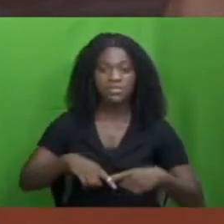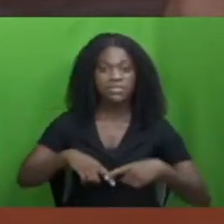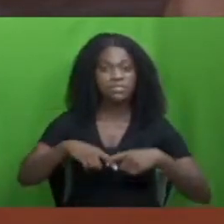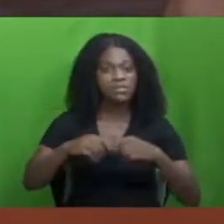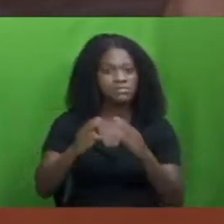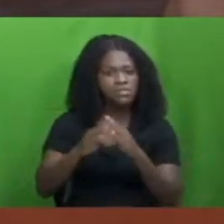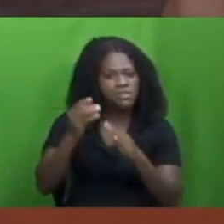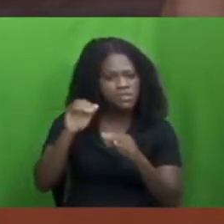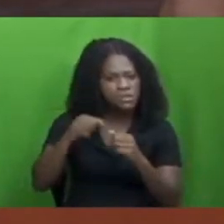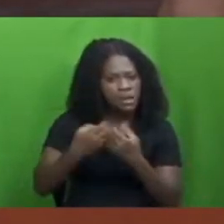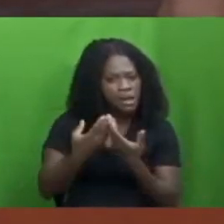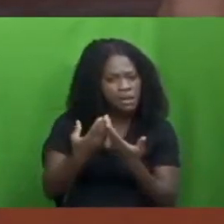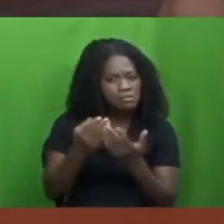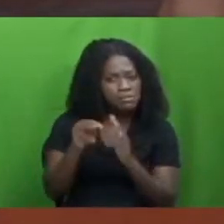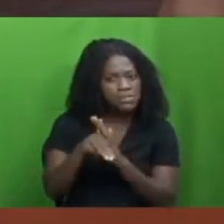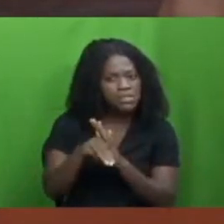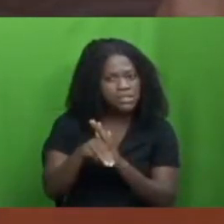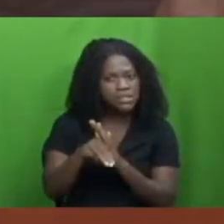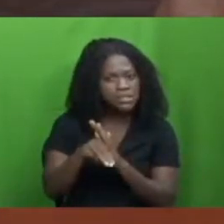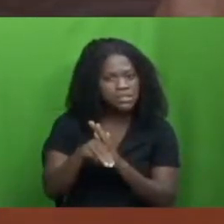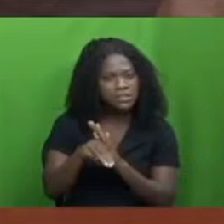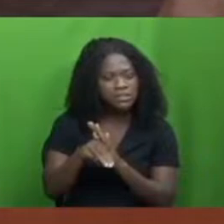2023 financial year.